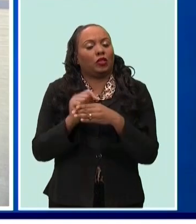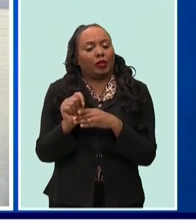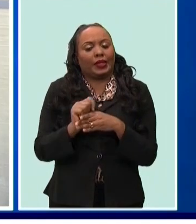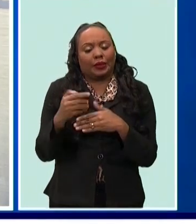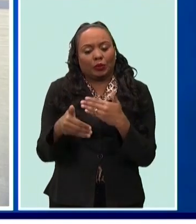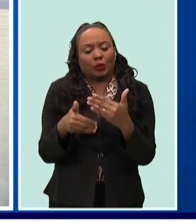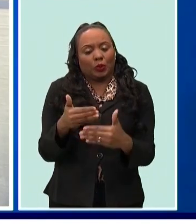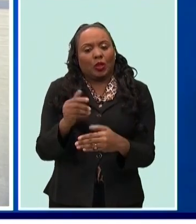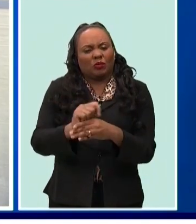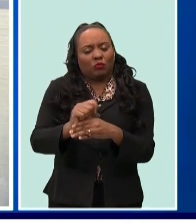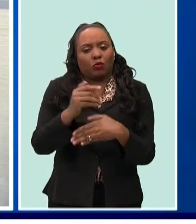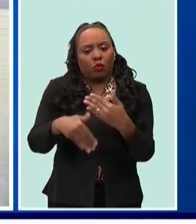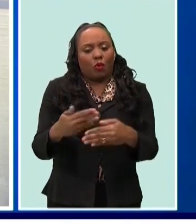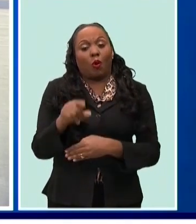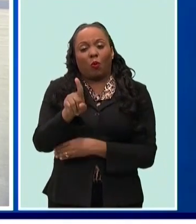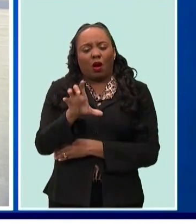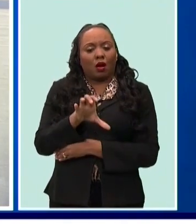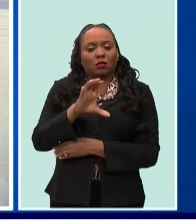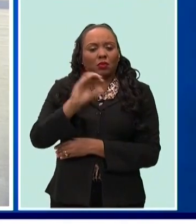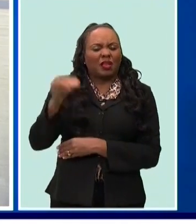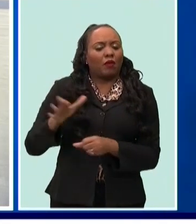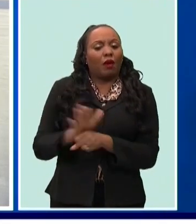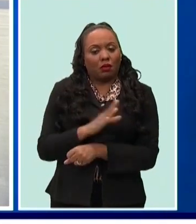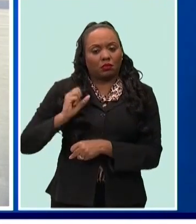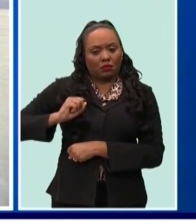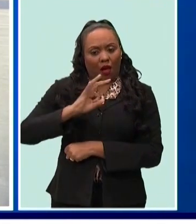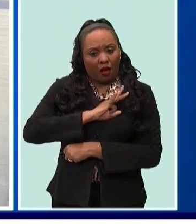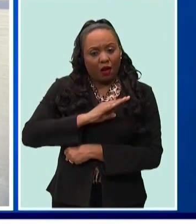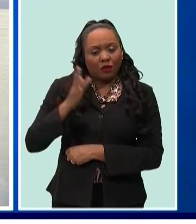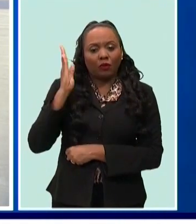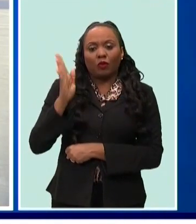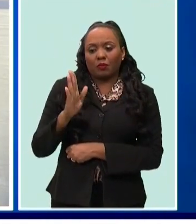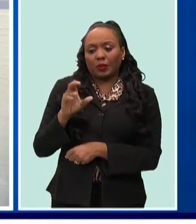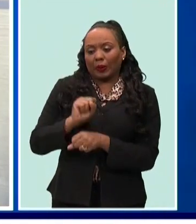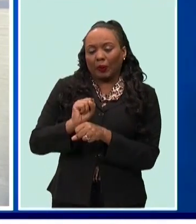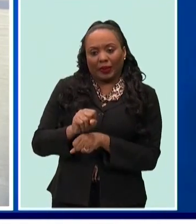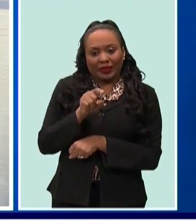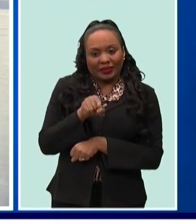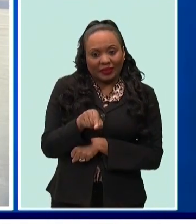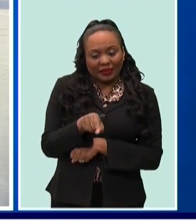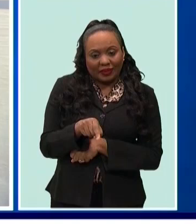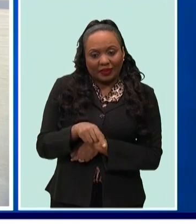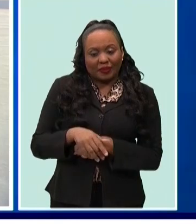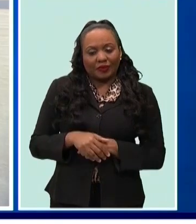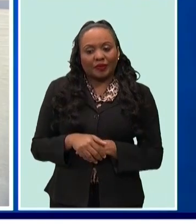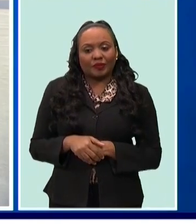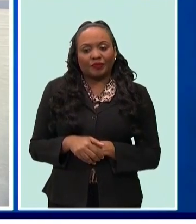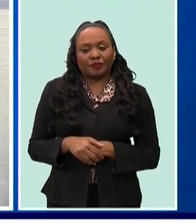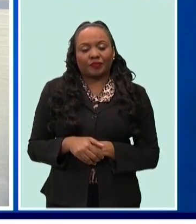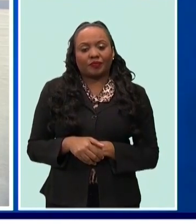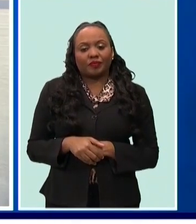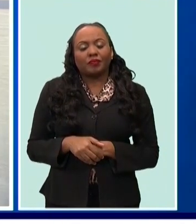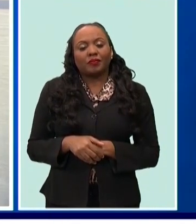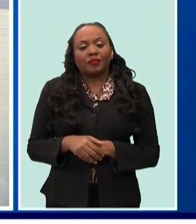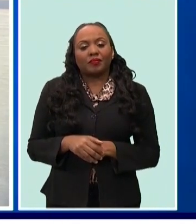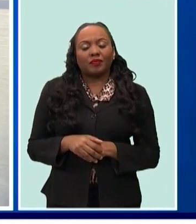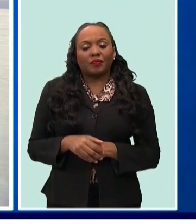completed, 100% of the staff at the Kooiman store will be Barbadian. And the other thing too is